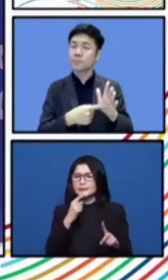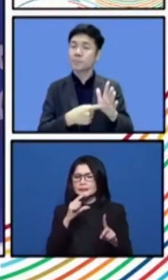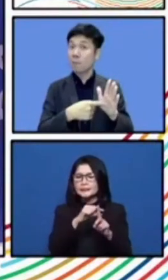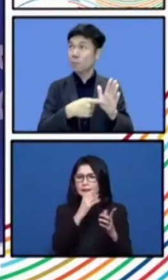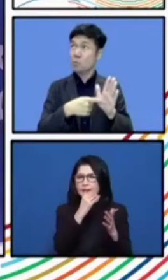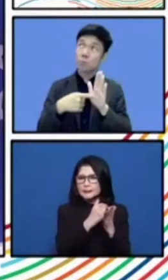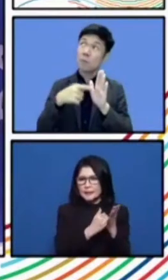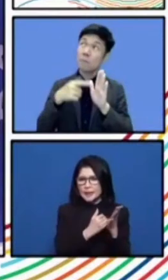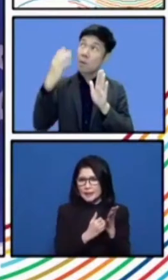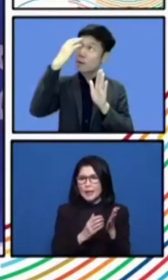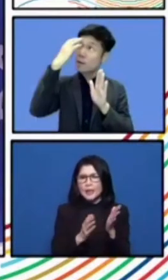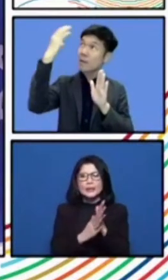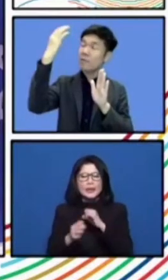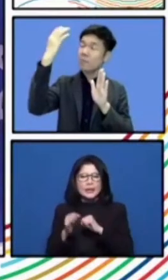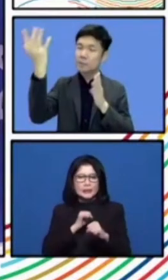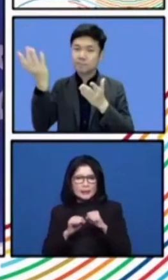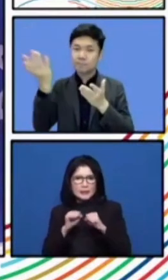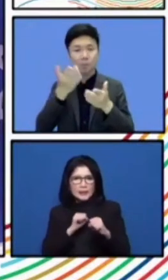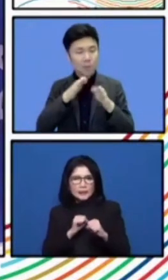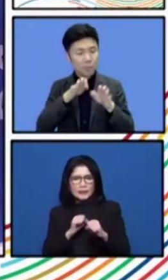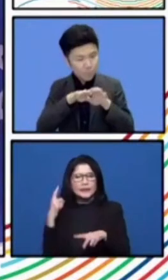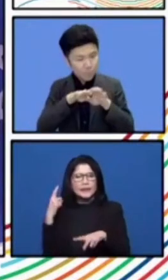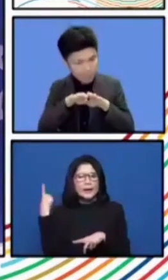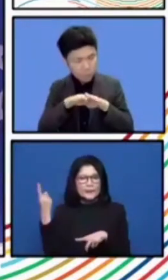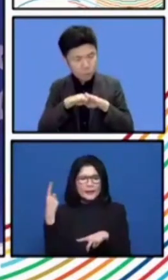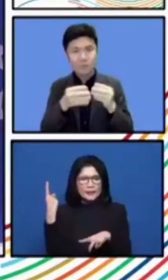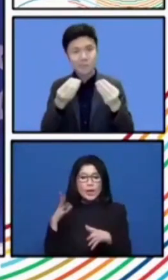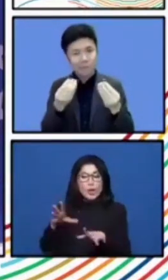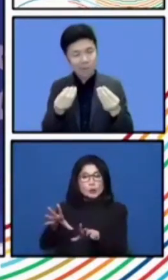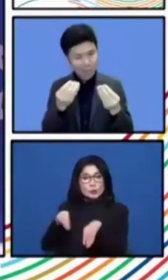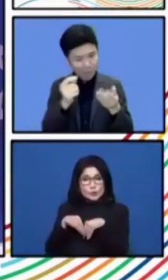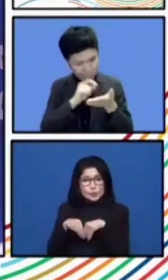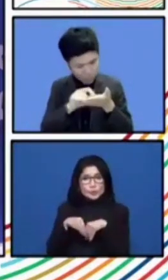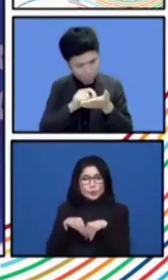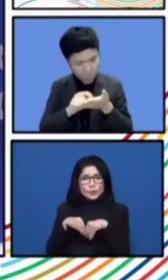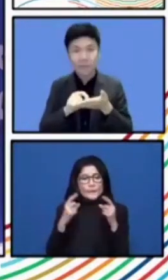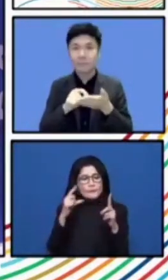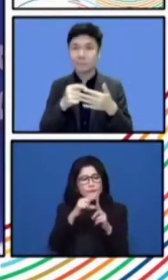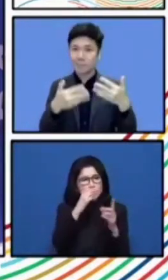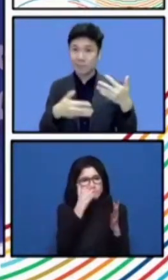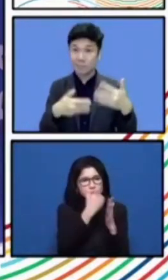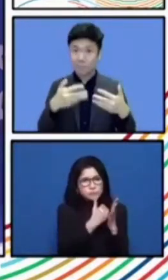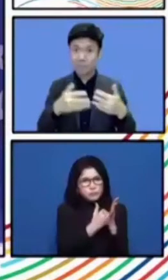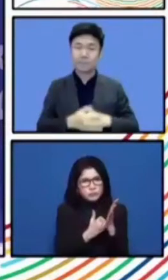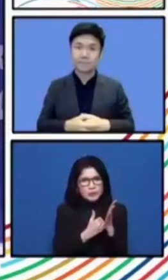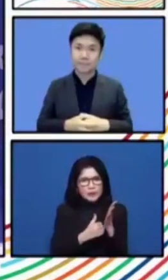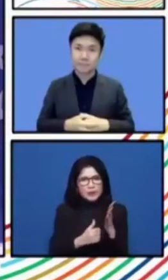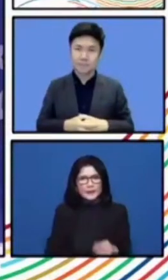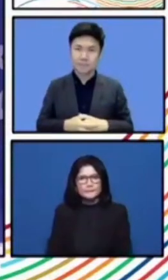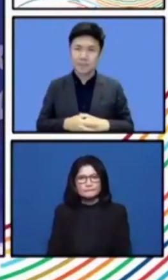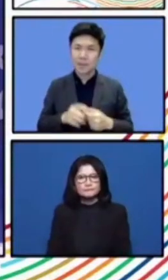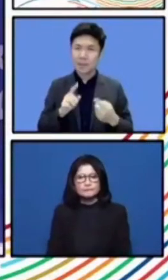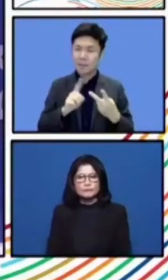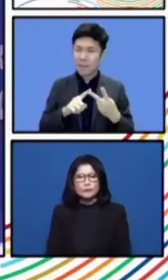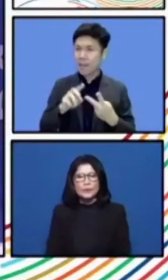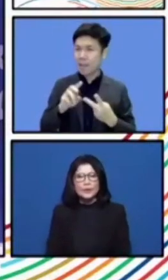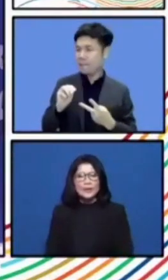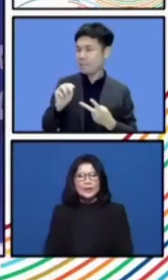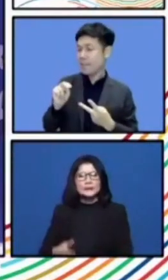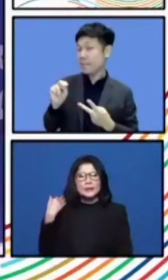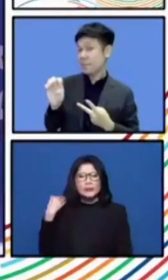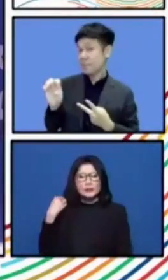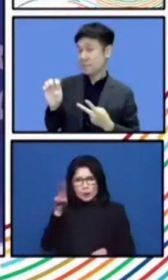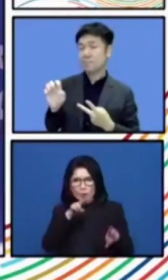approaches methodologies reporting Etc and I also mentioned already the m e but one is for example